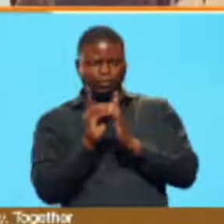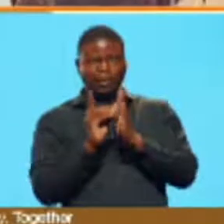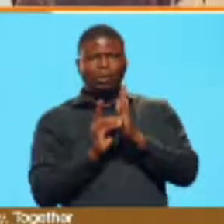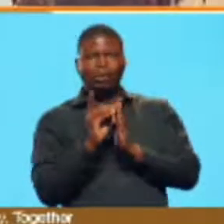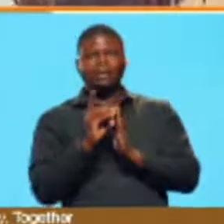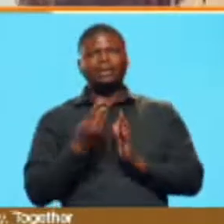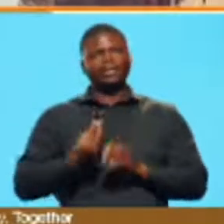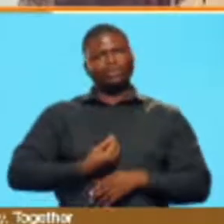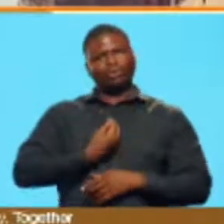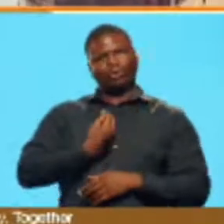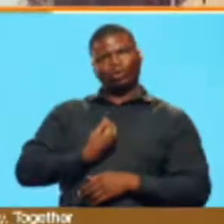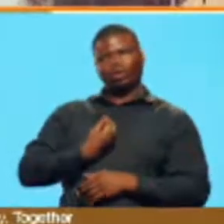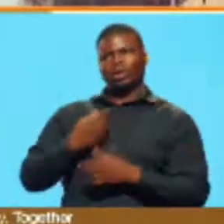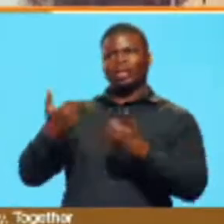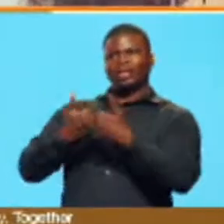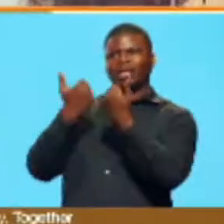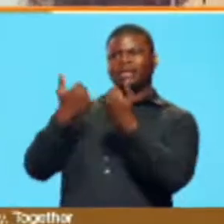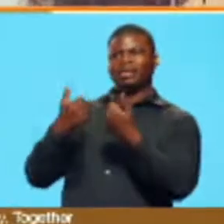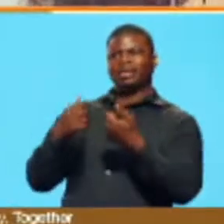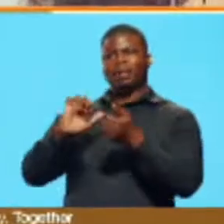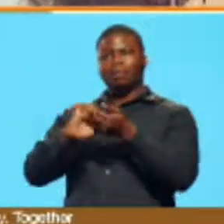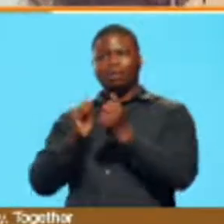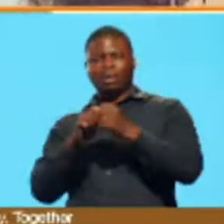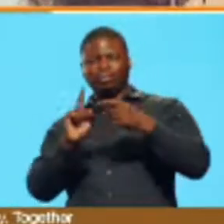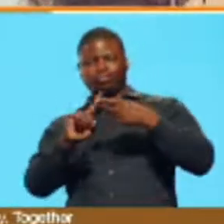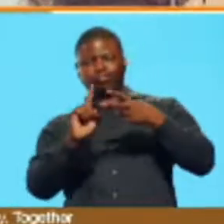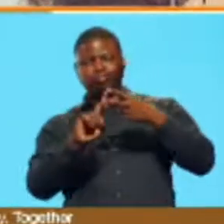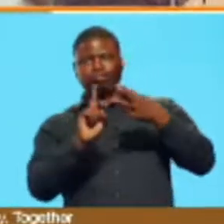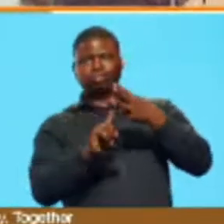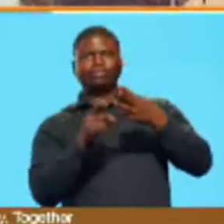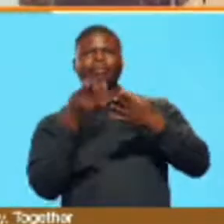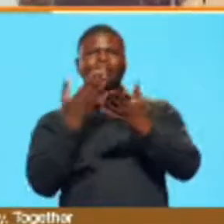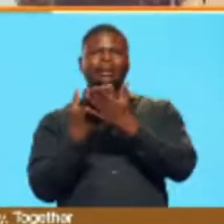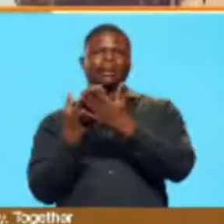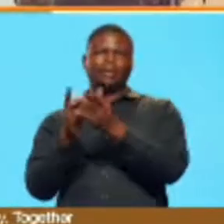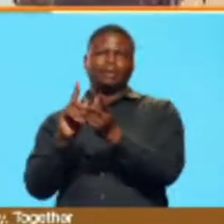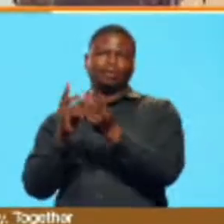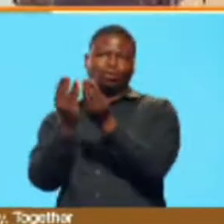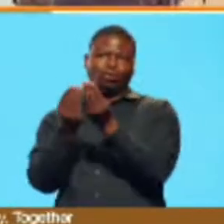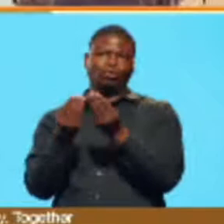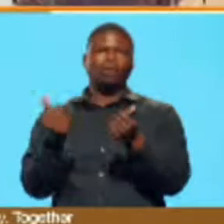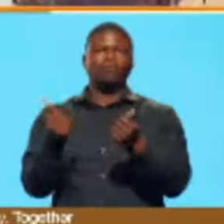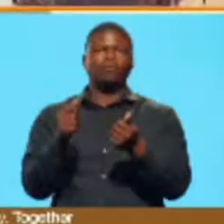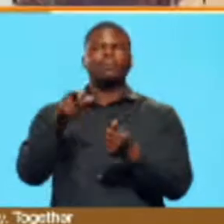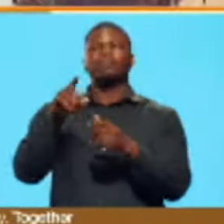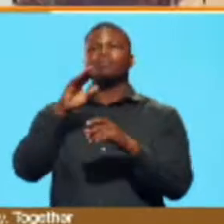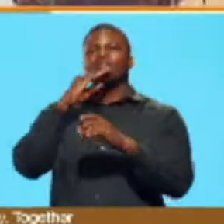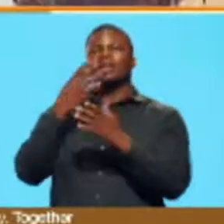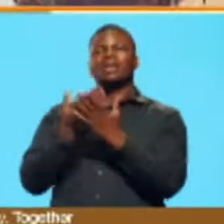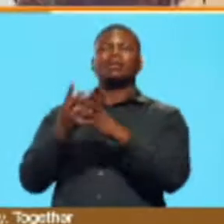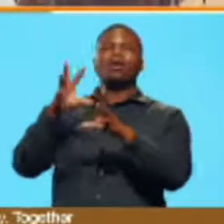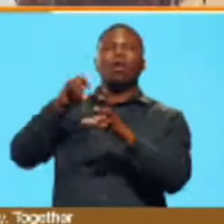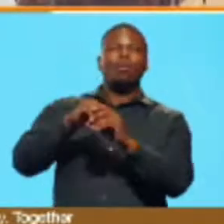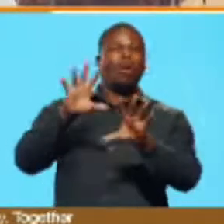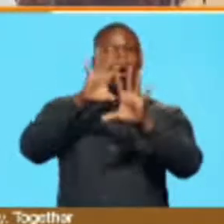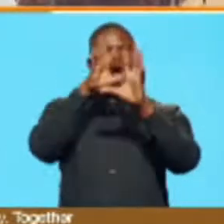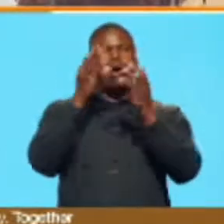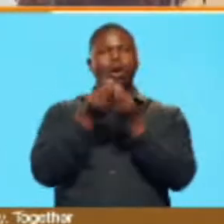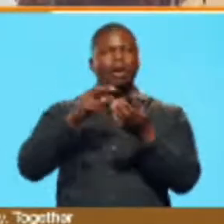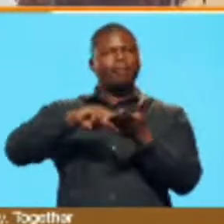people issues is in place and is integrated to all plannings in our